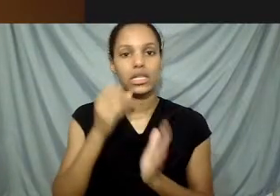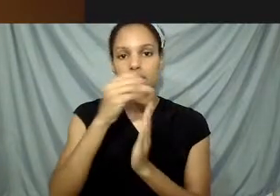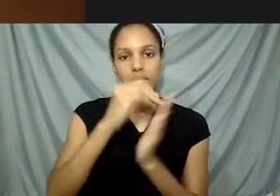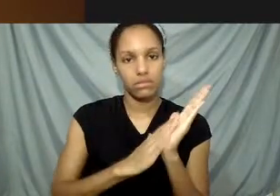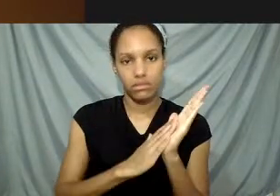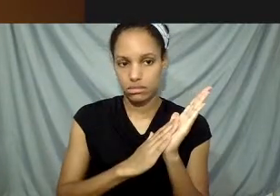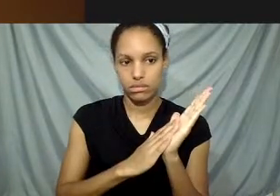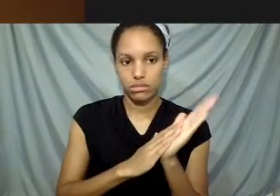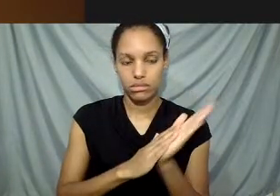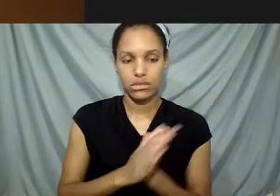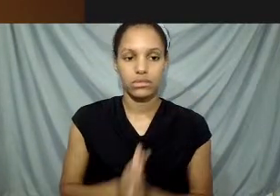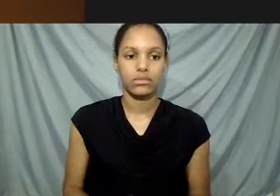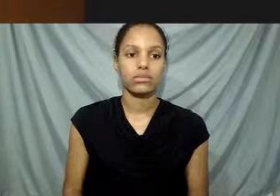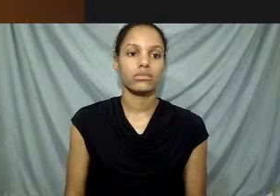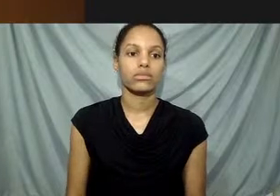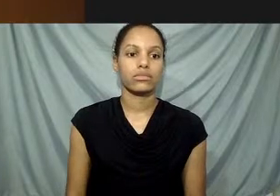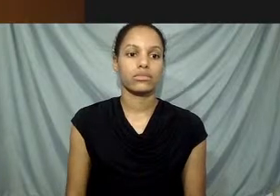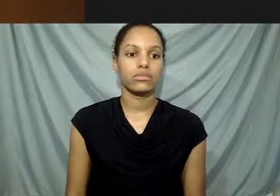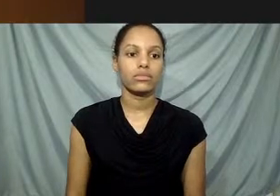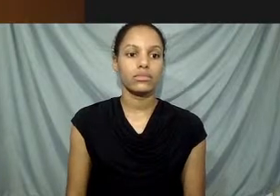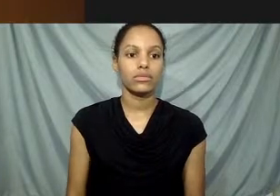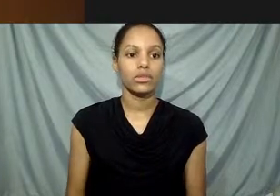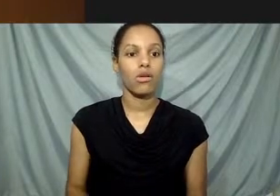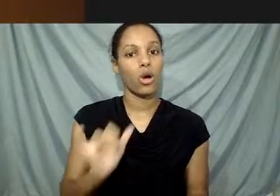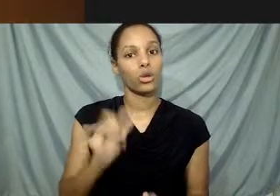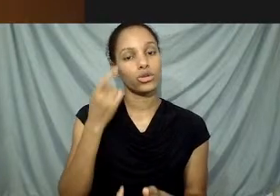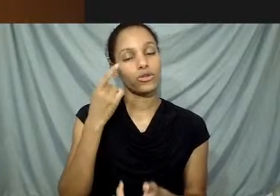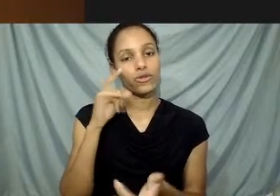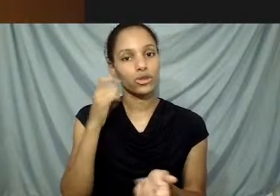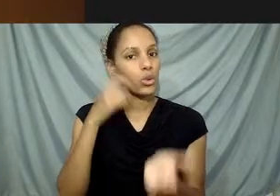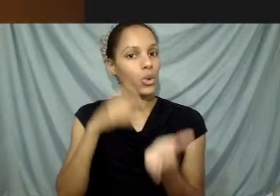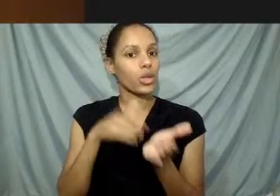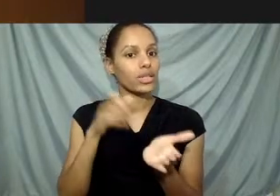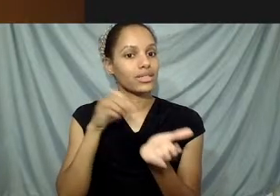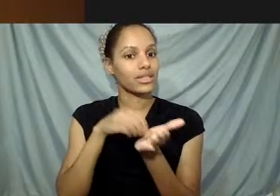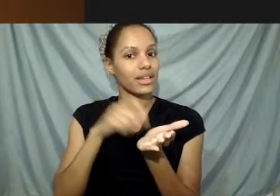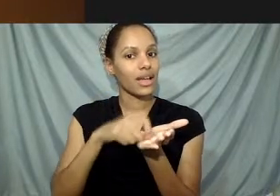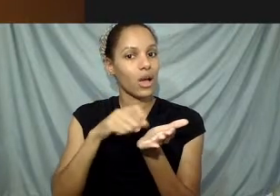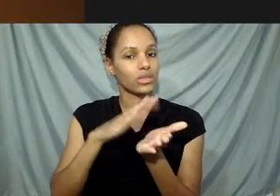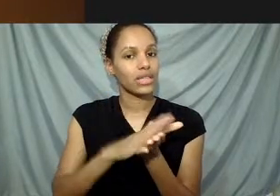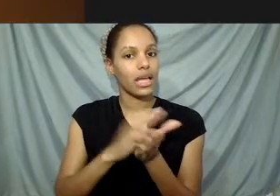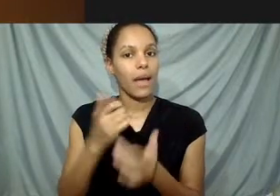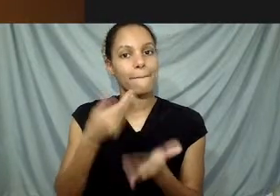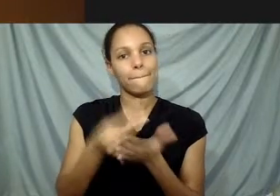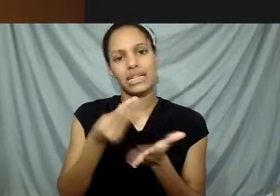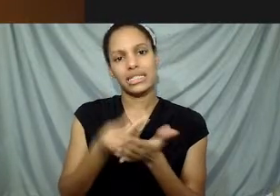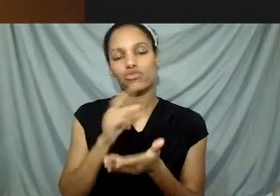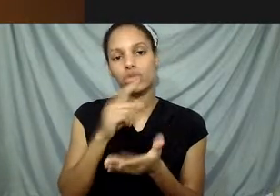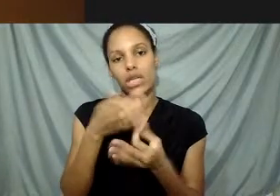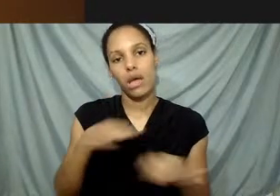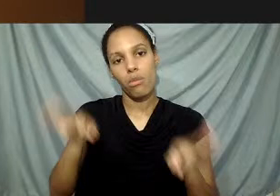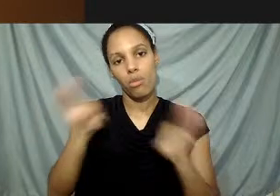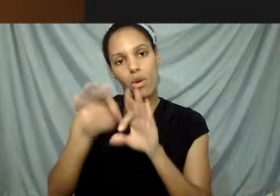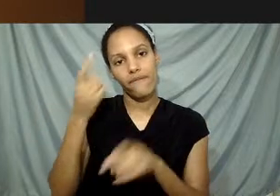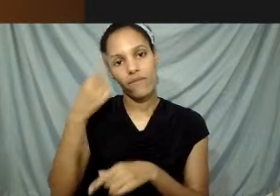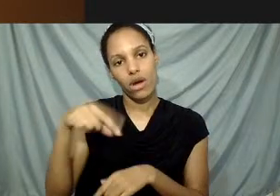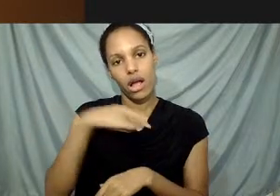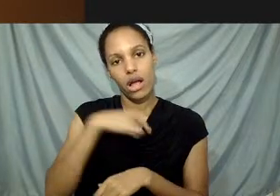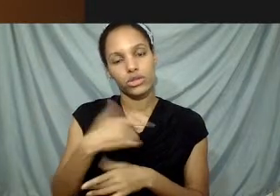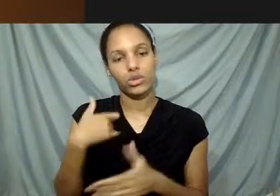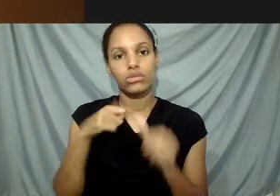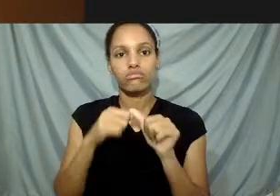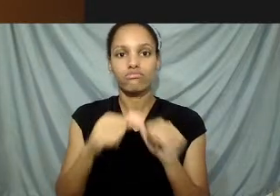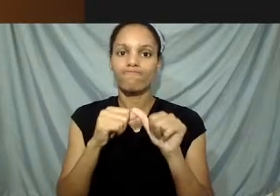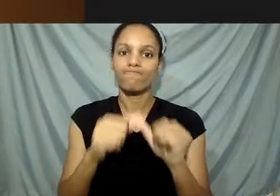in terms of counting, money is important for us to keep doing the work that we're doing. And these stories are so